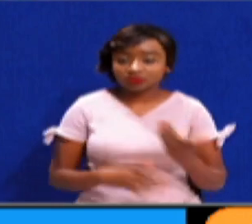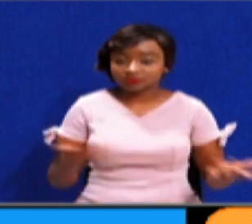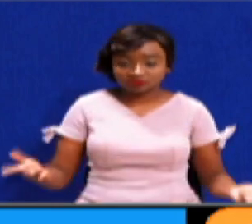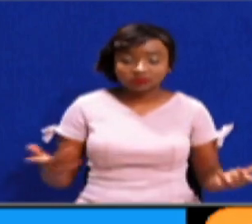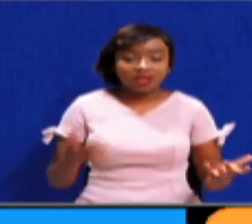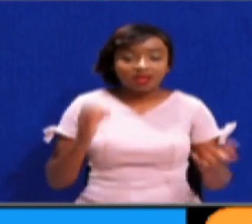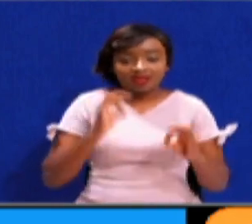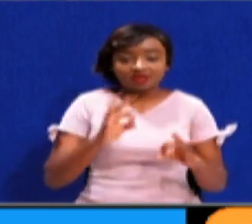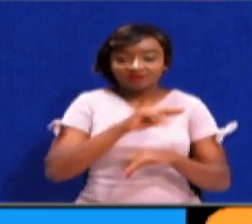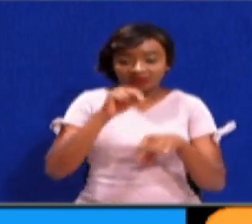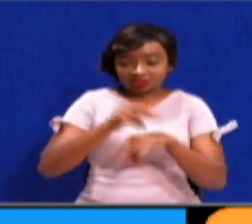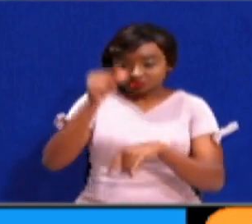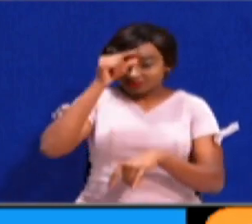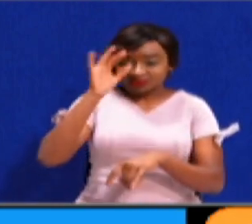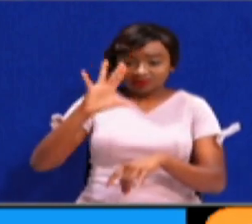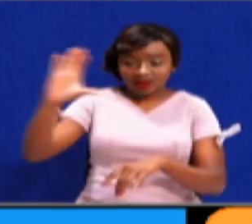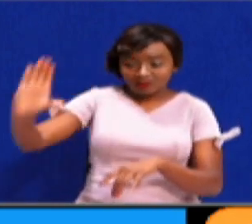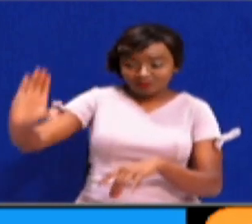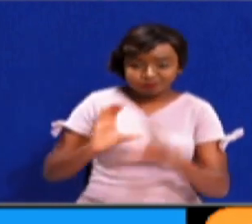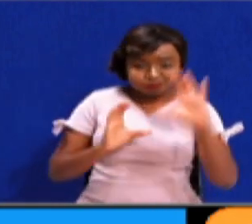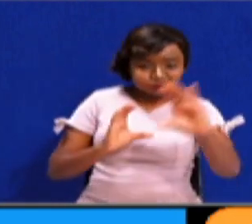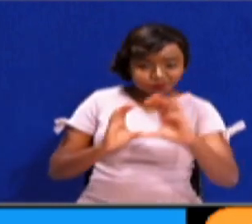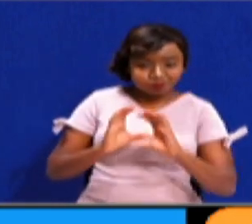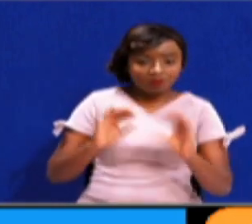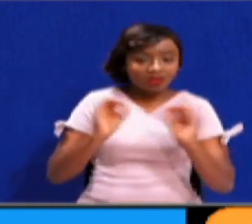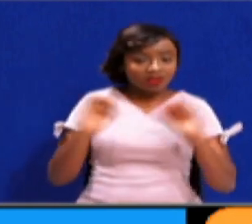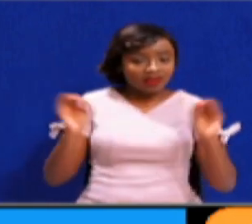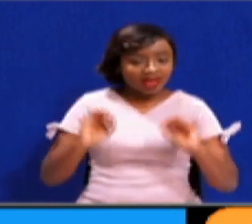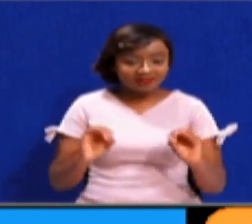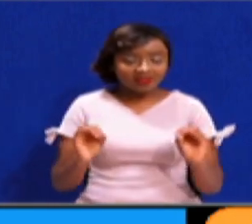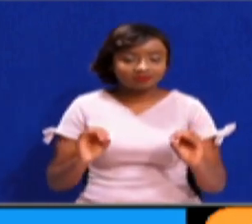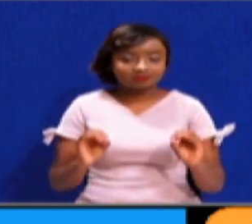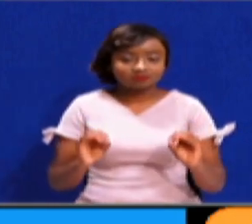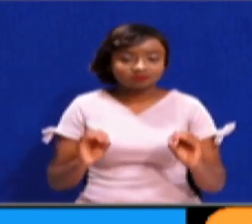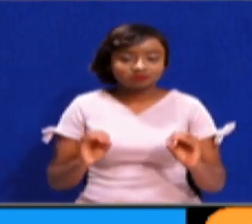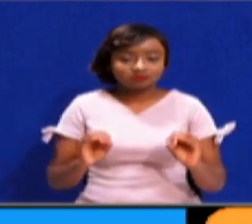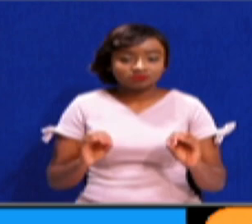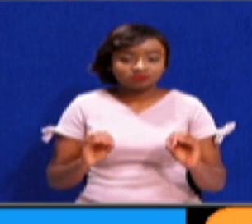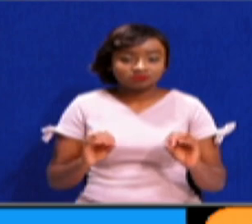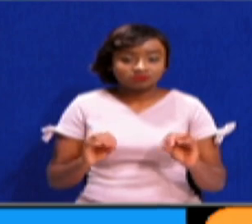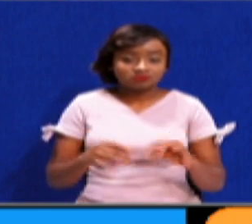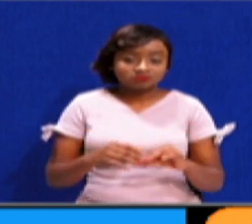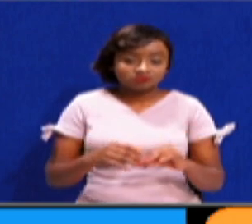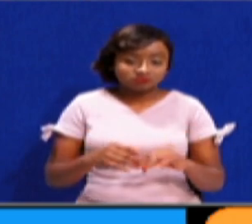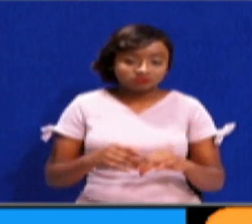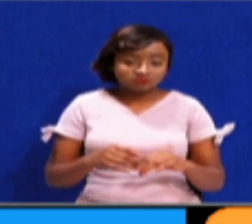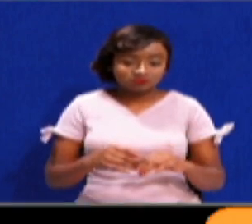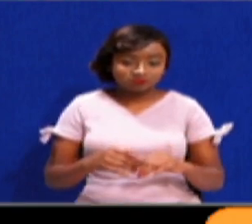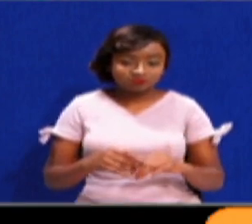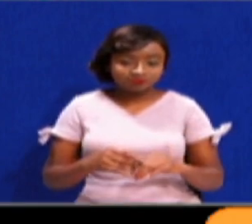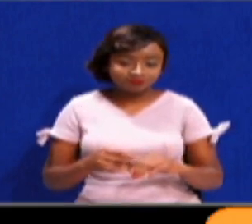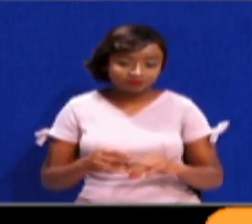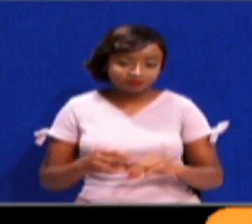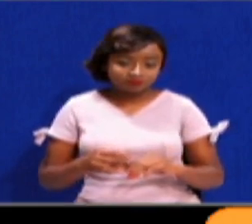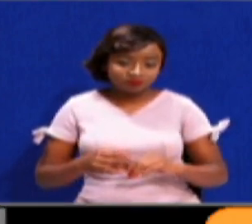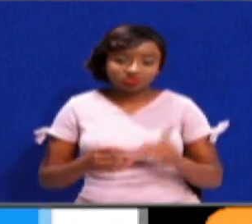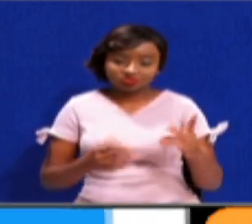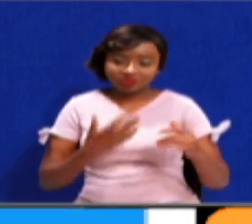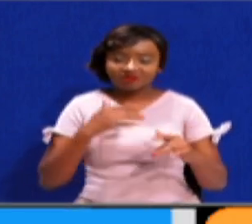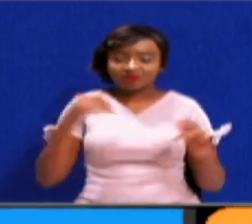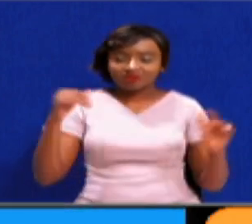us if the national government is not allocating, or the county government's allocation is not getting to them in good time, they have